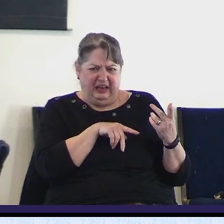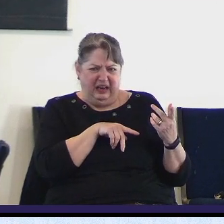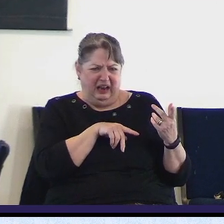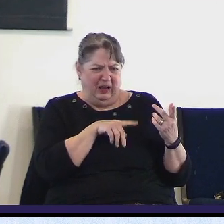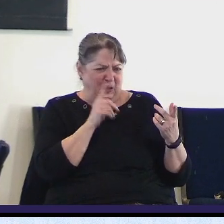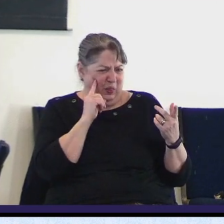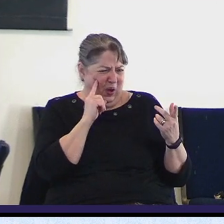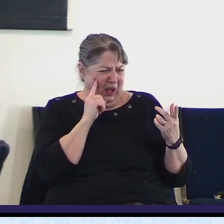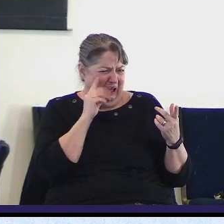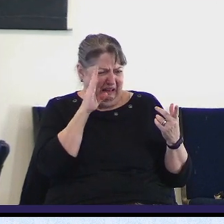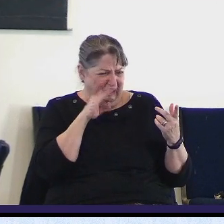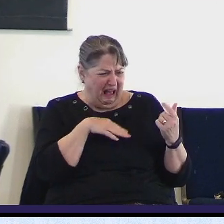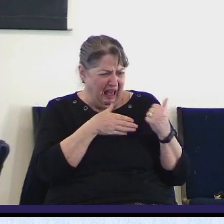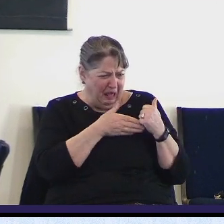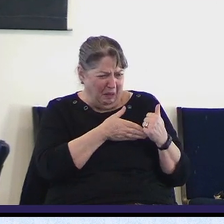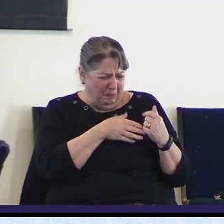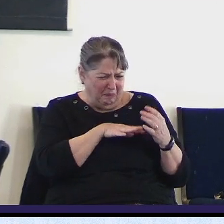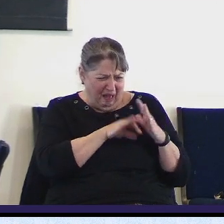it